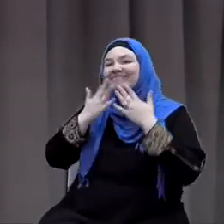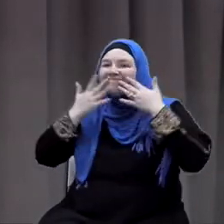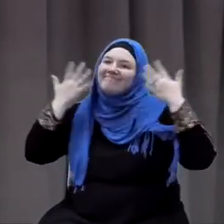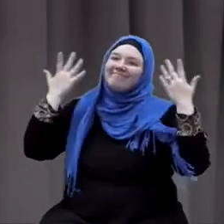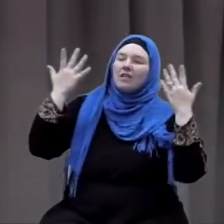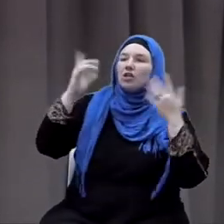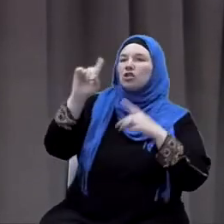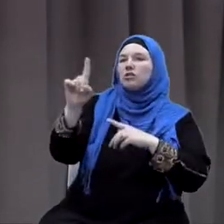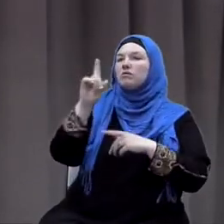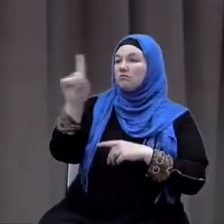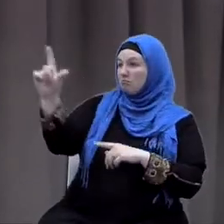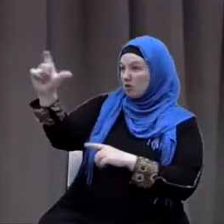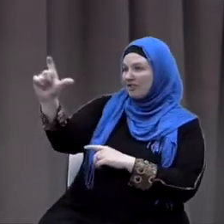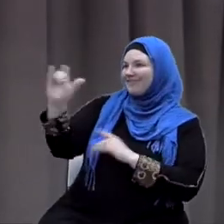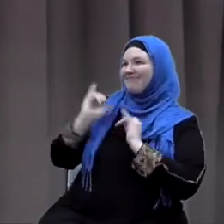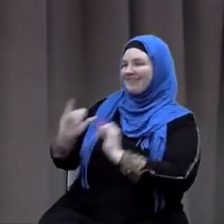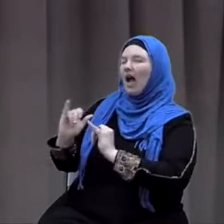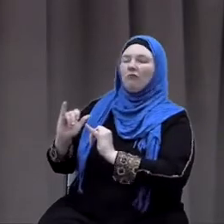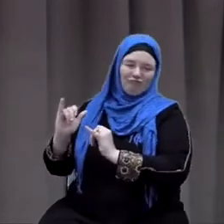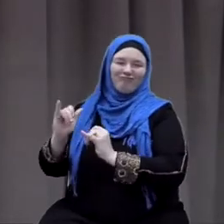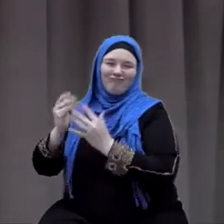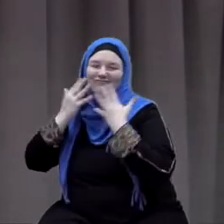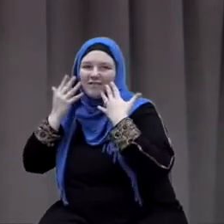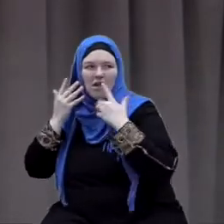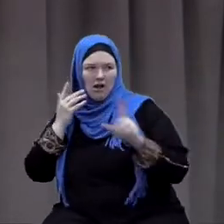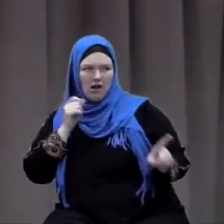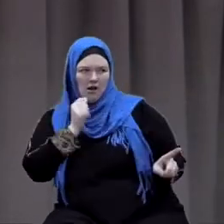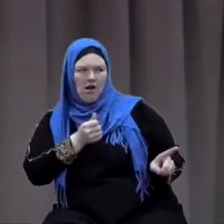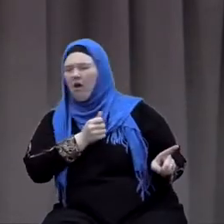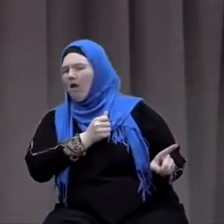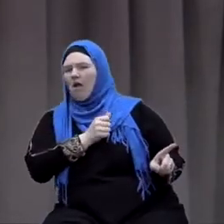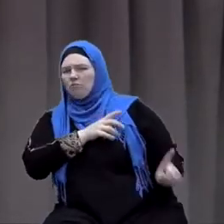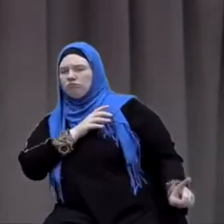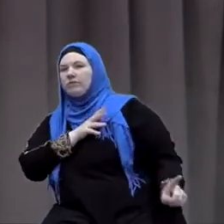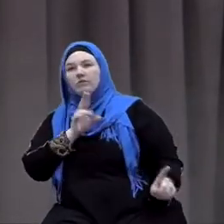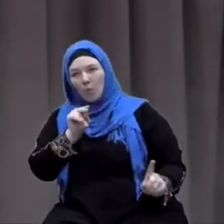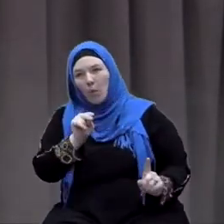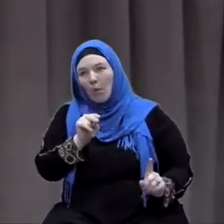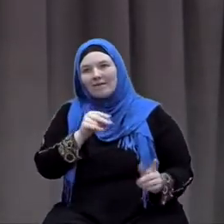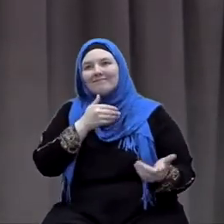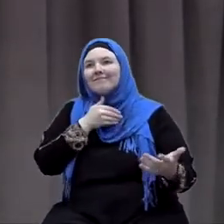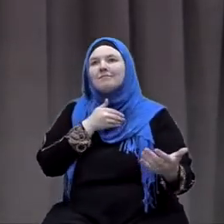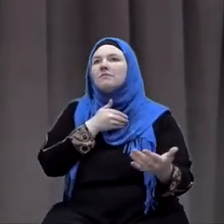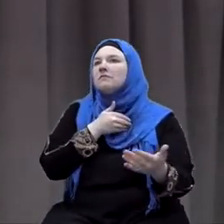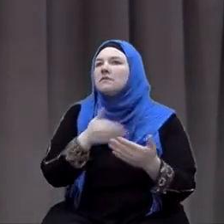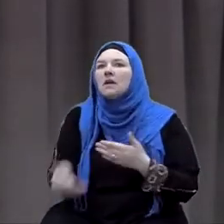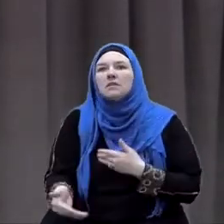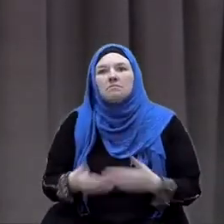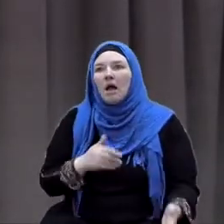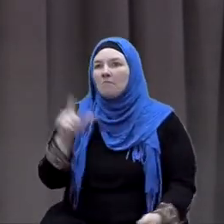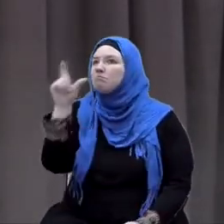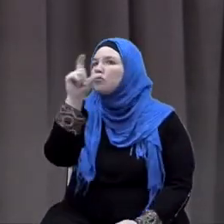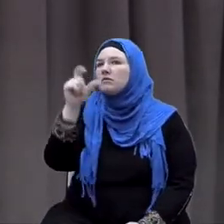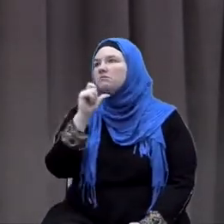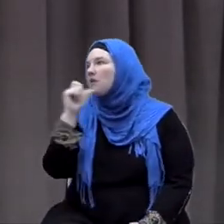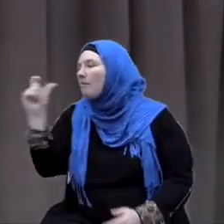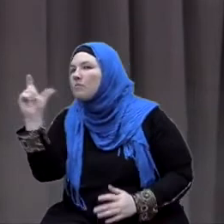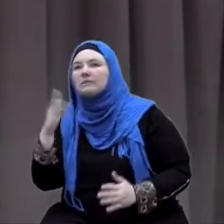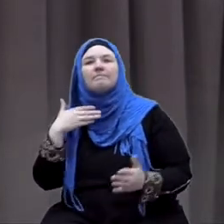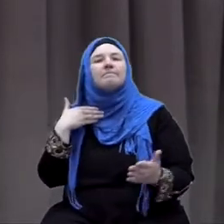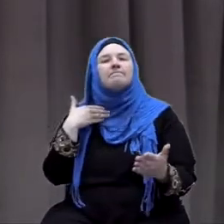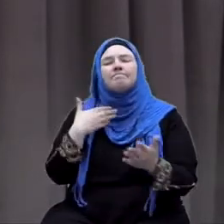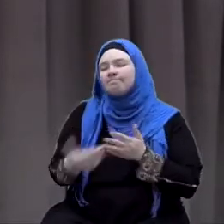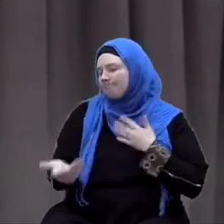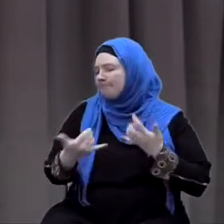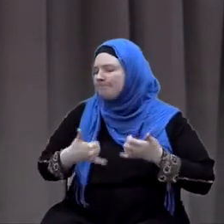to a person being Muslim or non-Muslim, so long as this non-Muslim and those